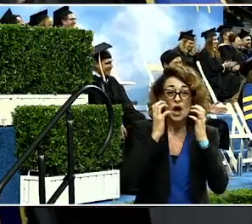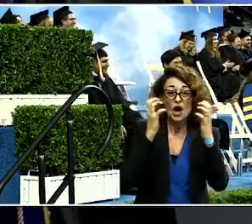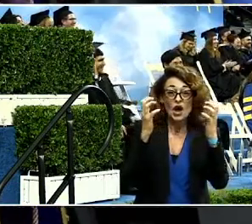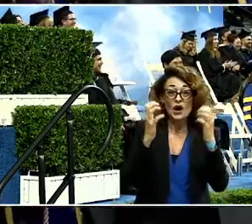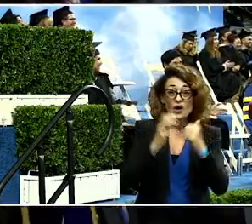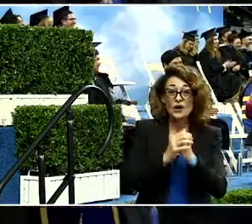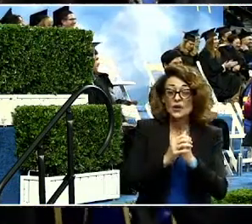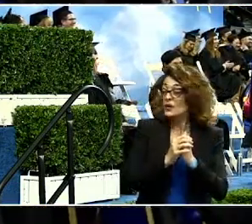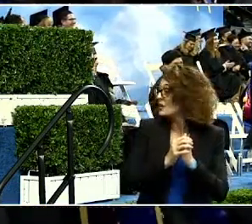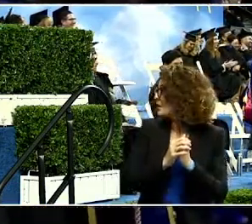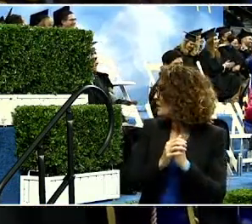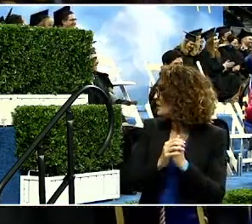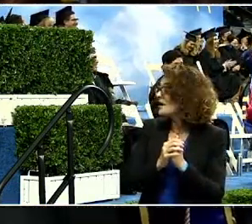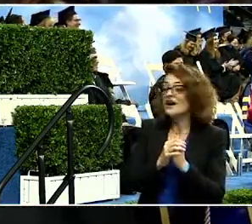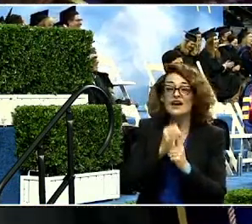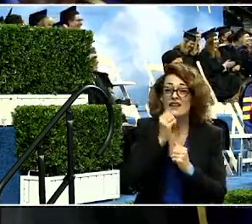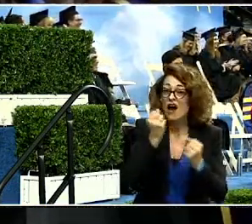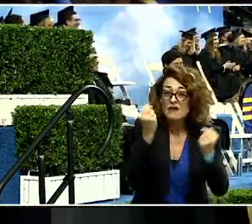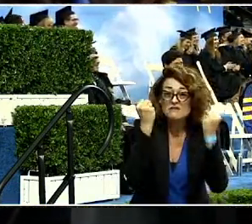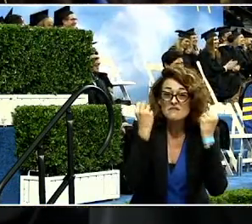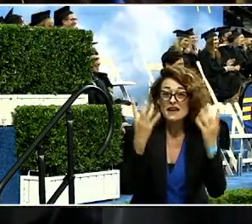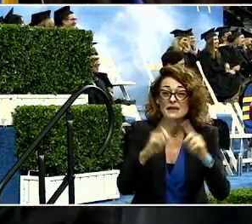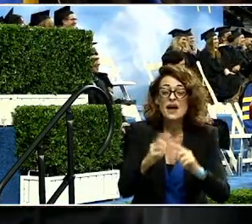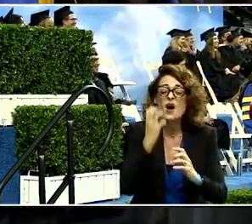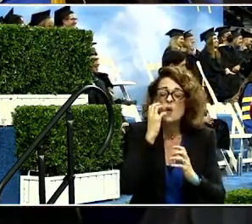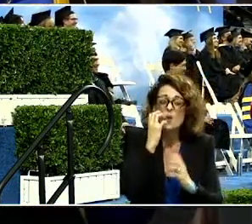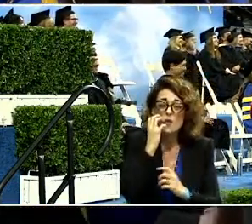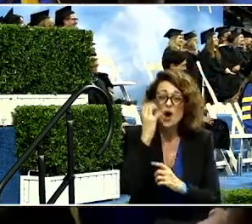I told you, they're not very many, but they're really loud.